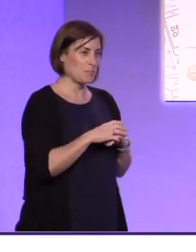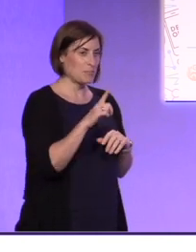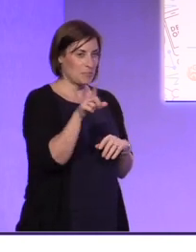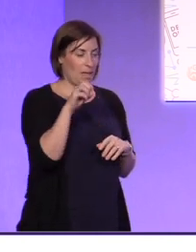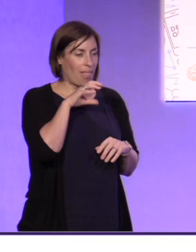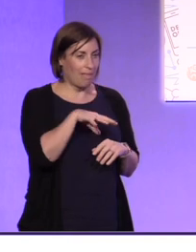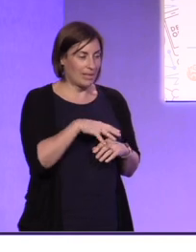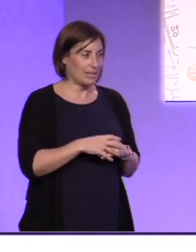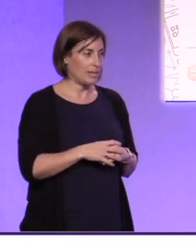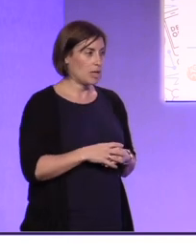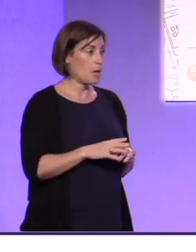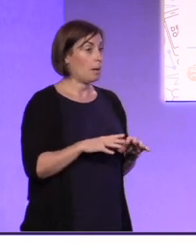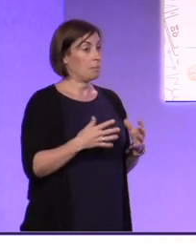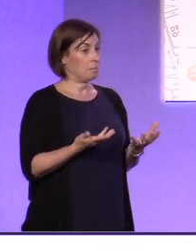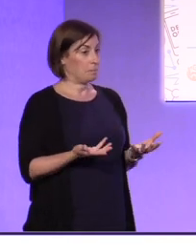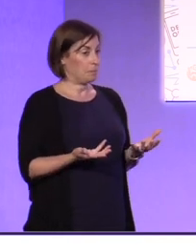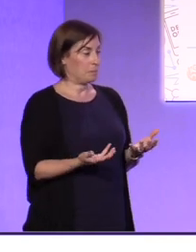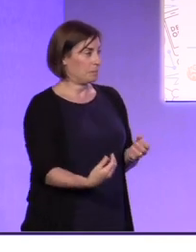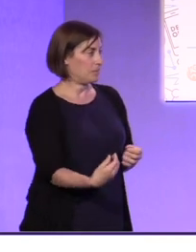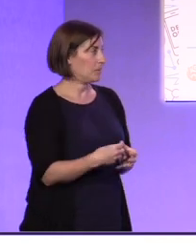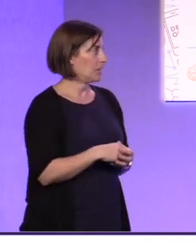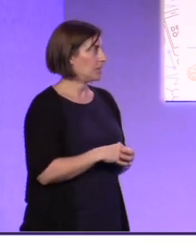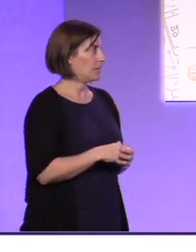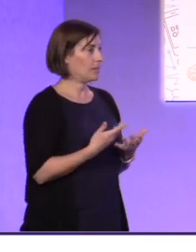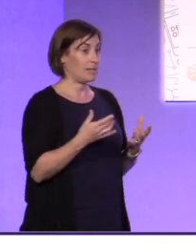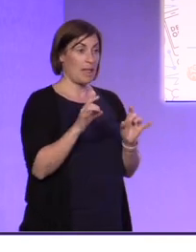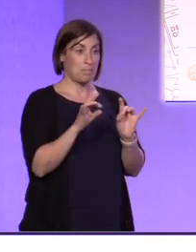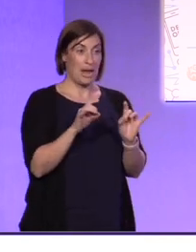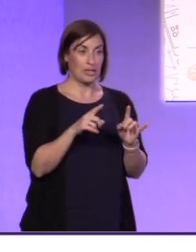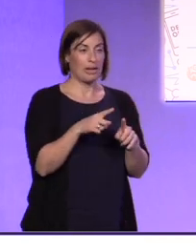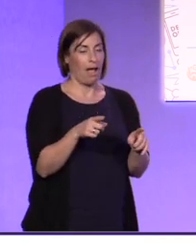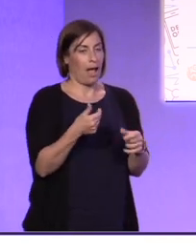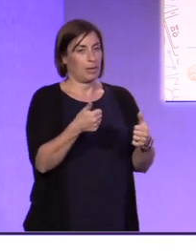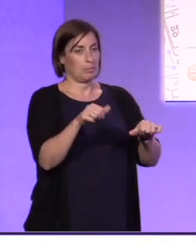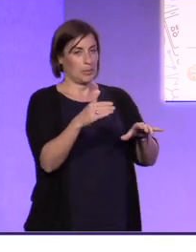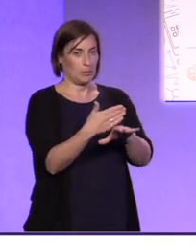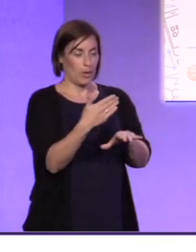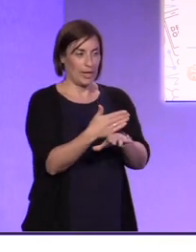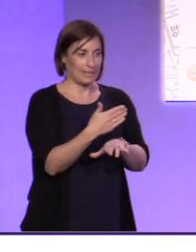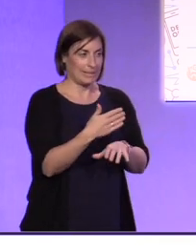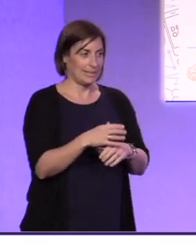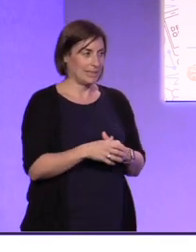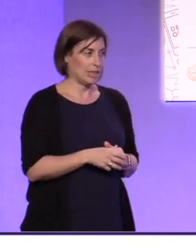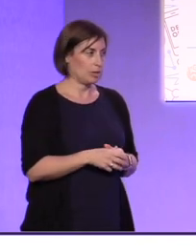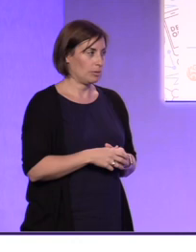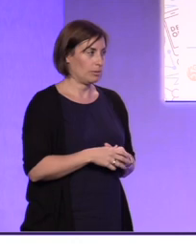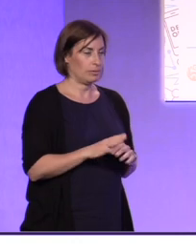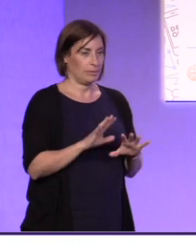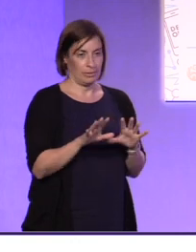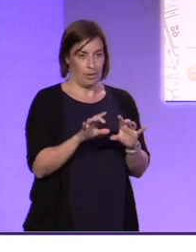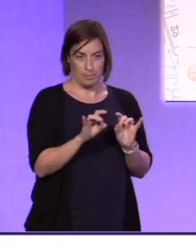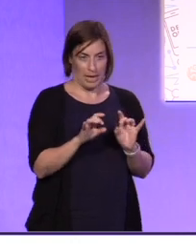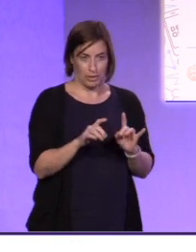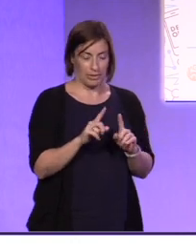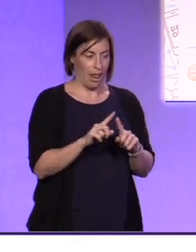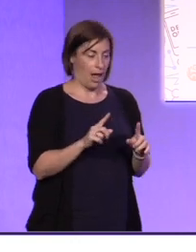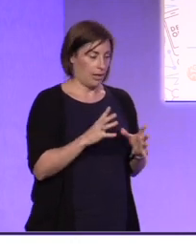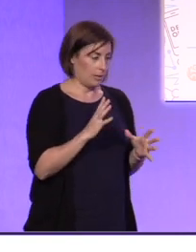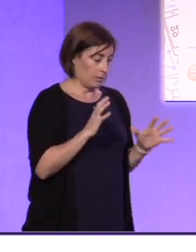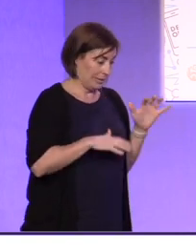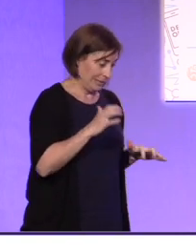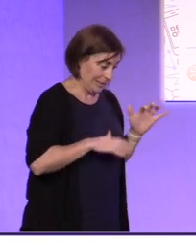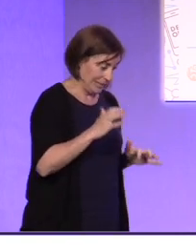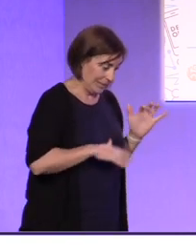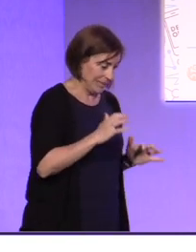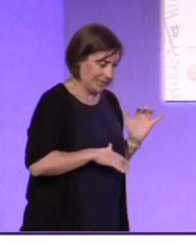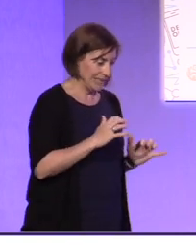And what do you know? Just like magic, it worked. It wasn't magic. It was like some frantic keyboard